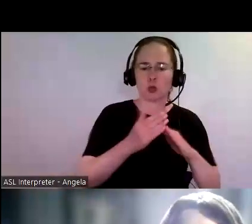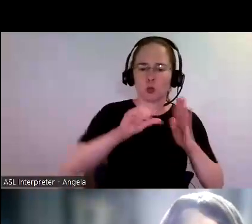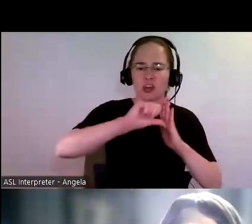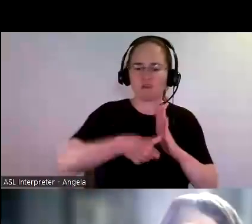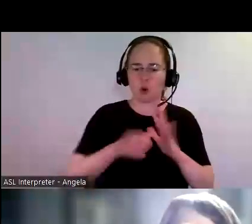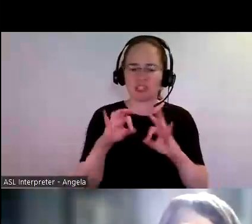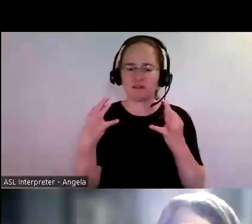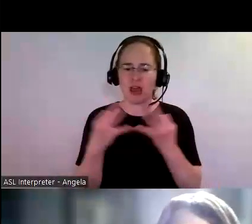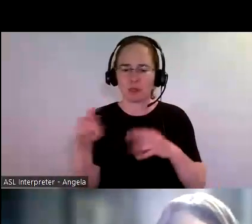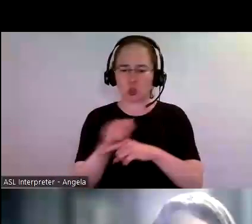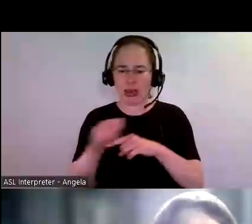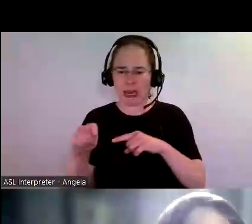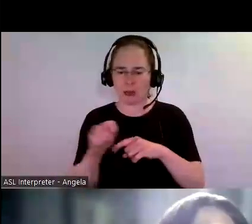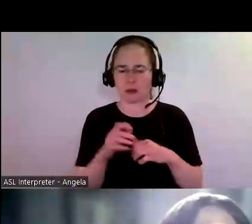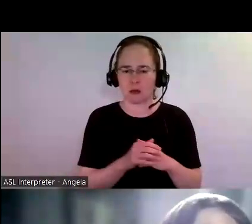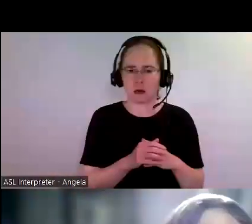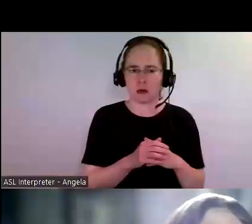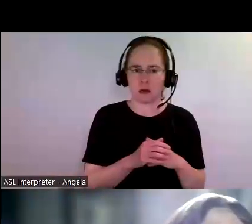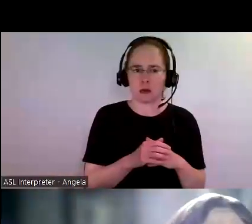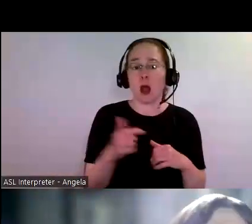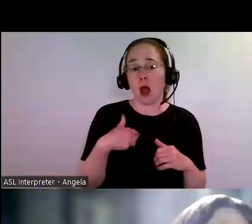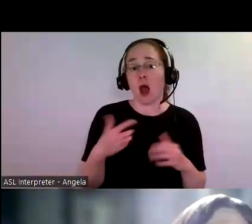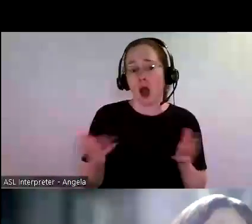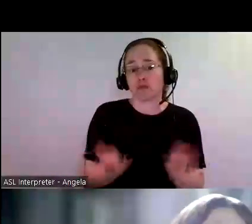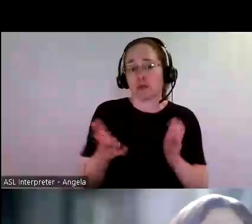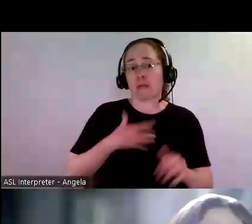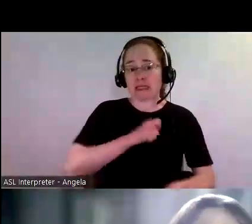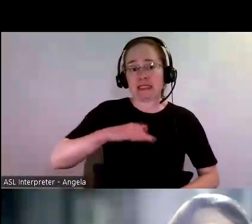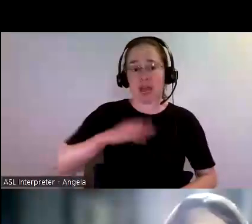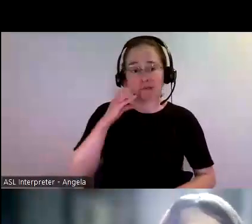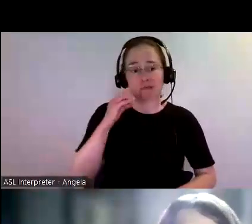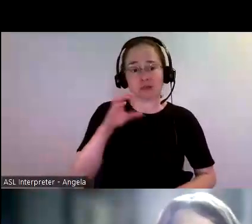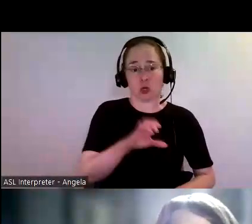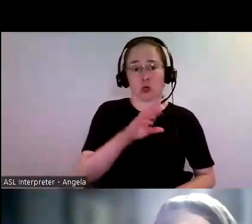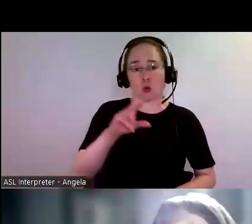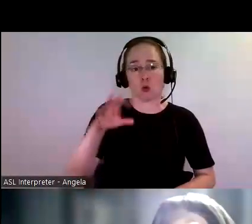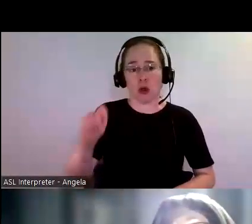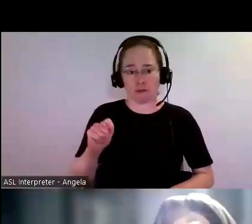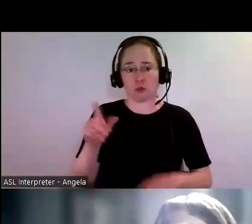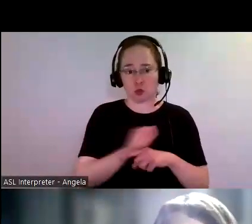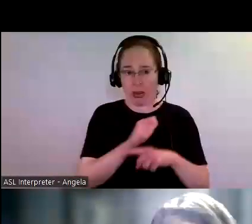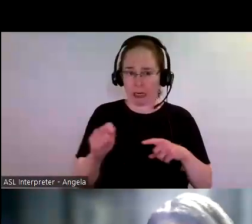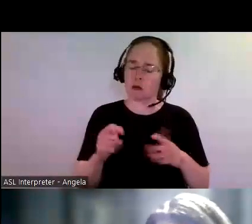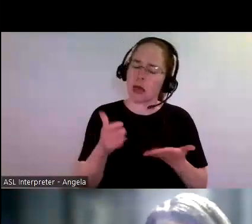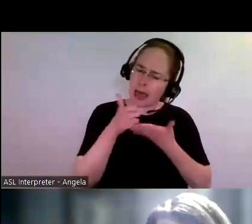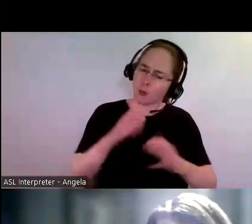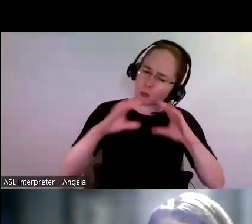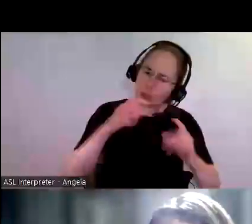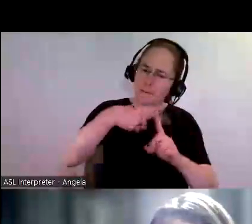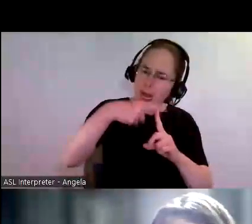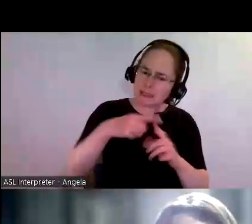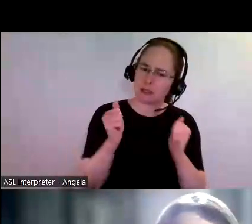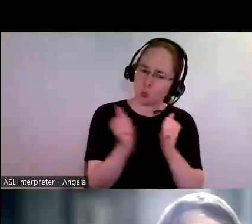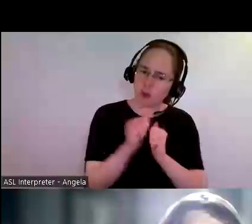Recently, I had my staff do this training, and it helped with how to communicate positively with your